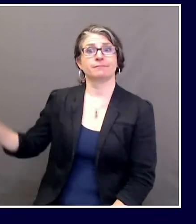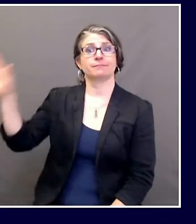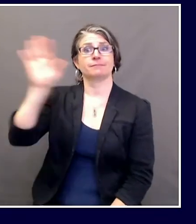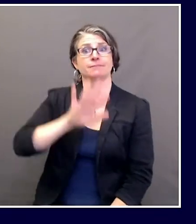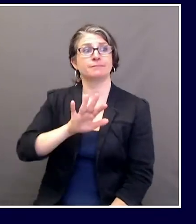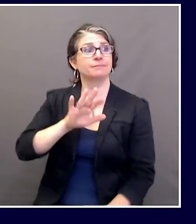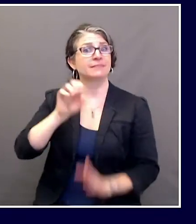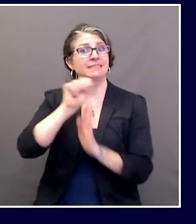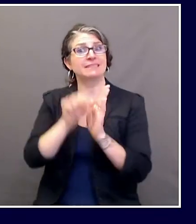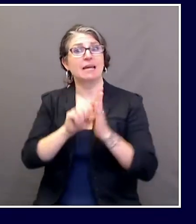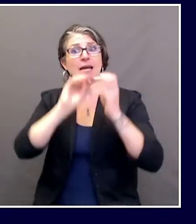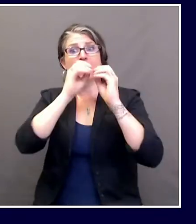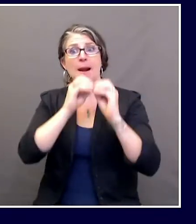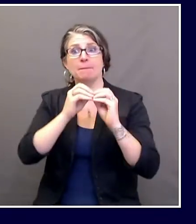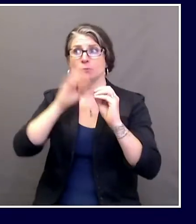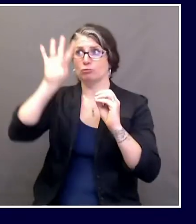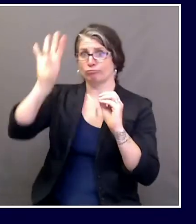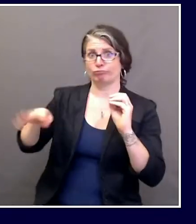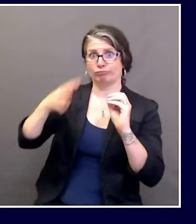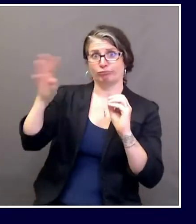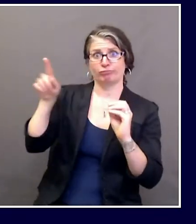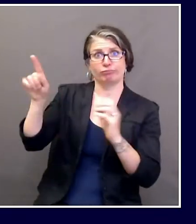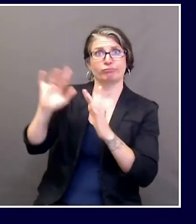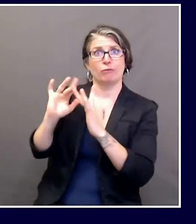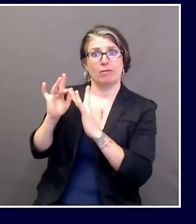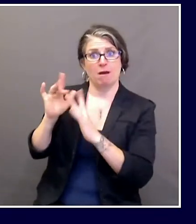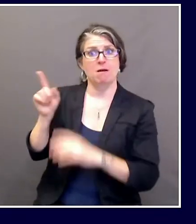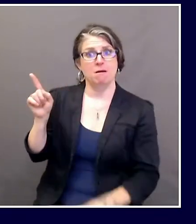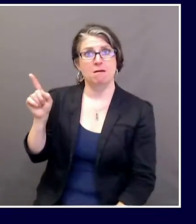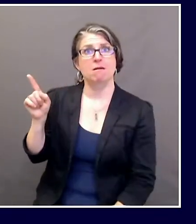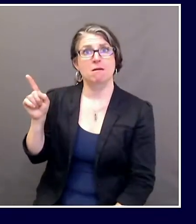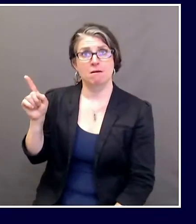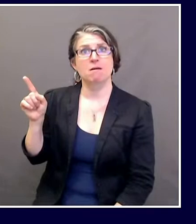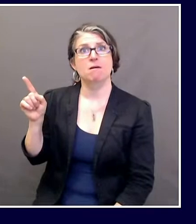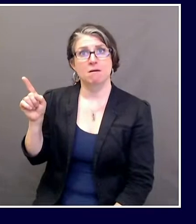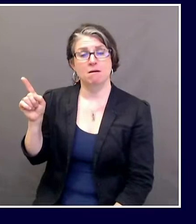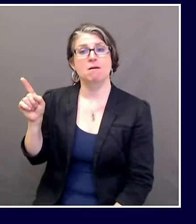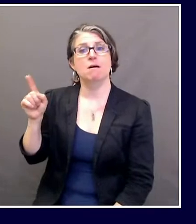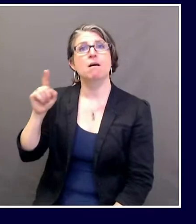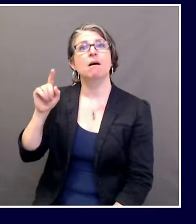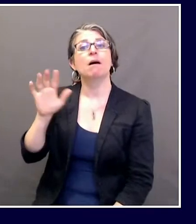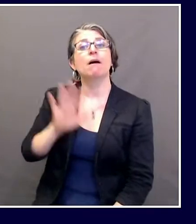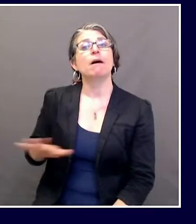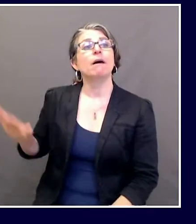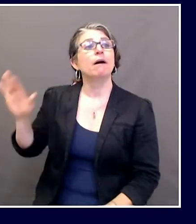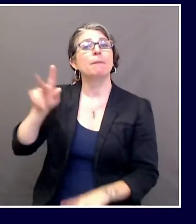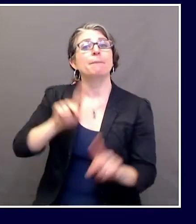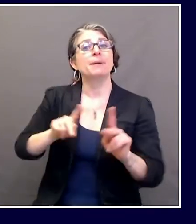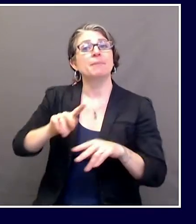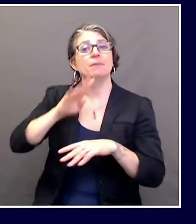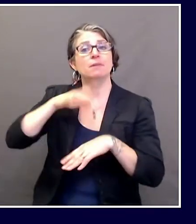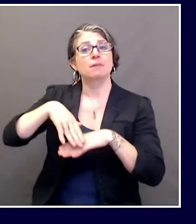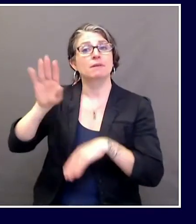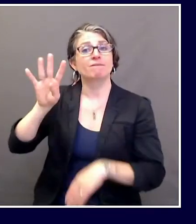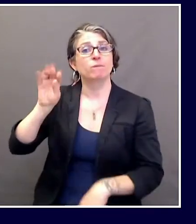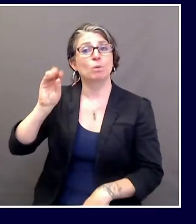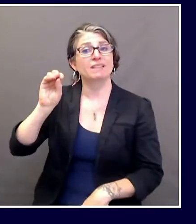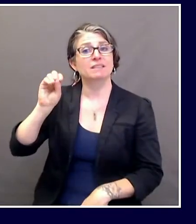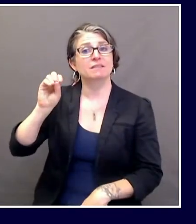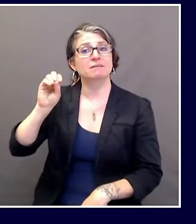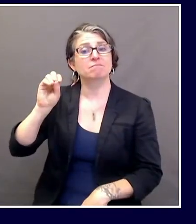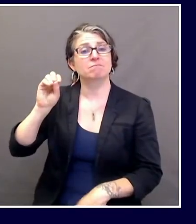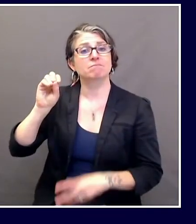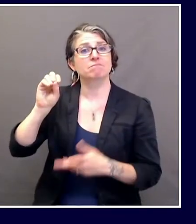it's clear for somewhat obvious reasons that folks who are older than 40 have a higher rate of coverage than younger